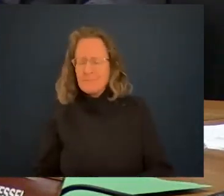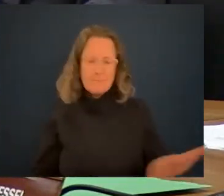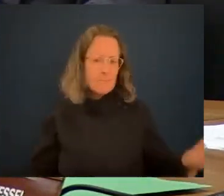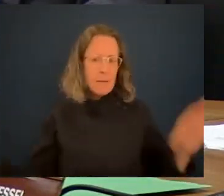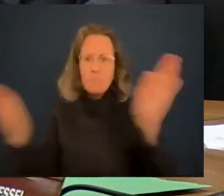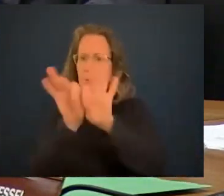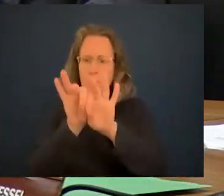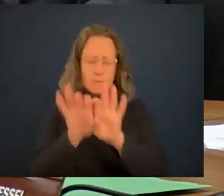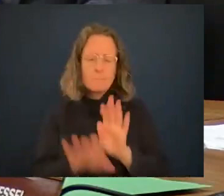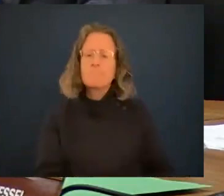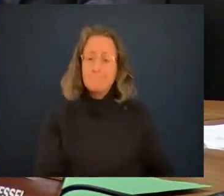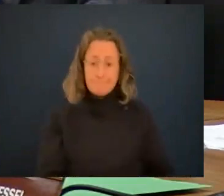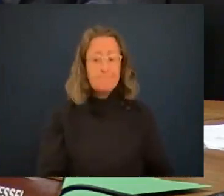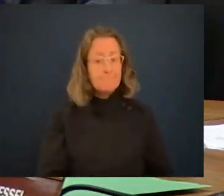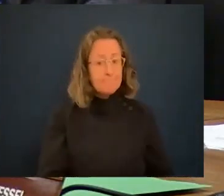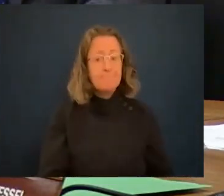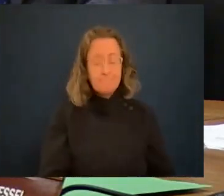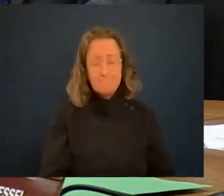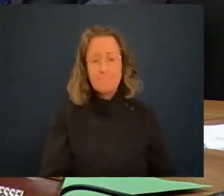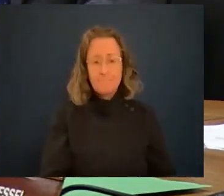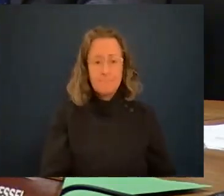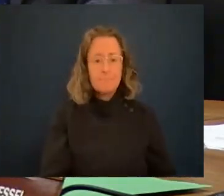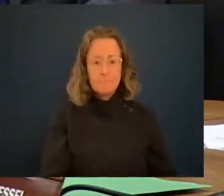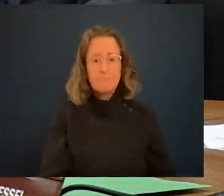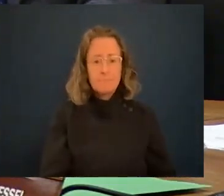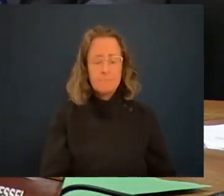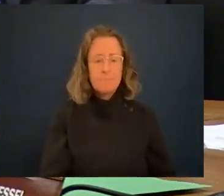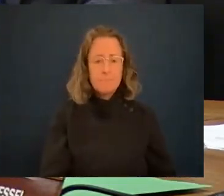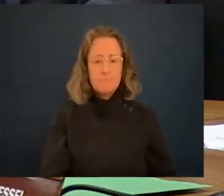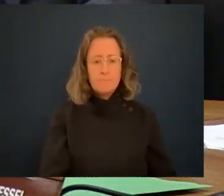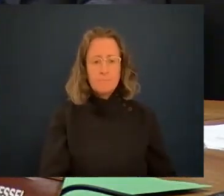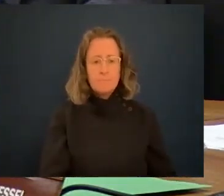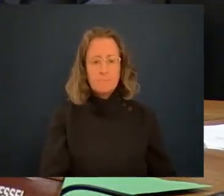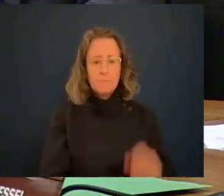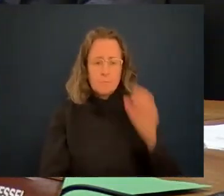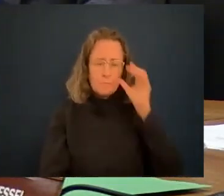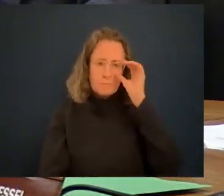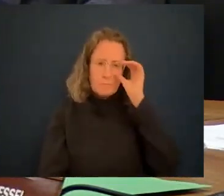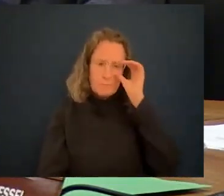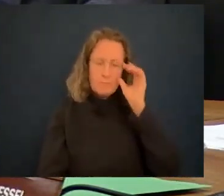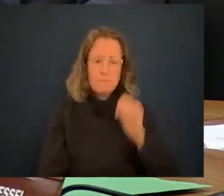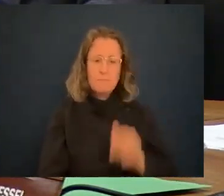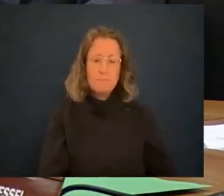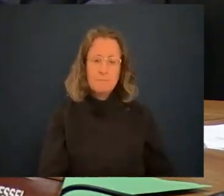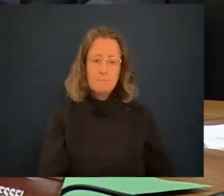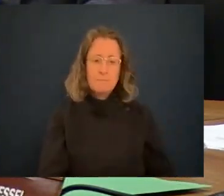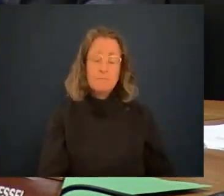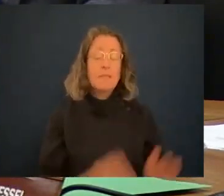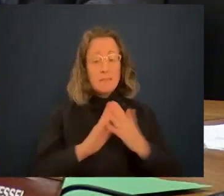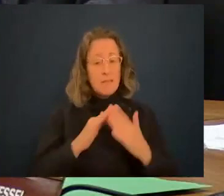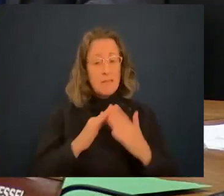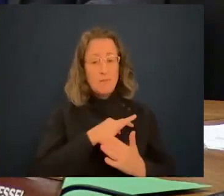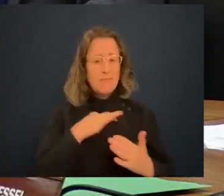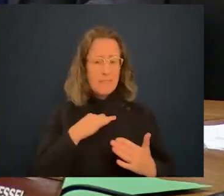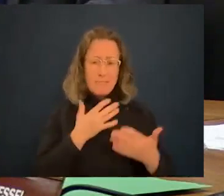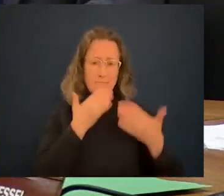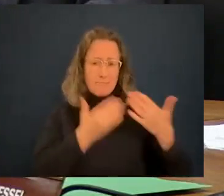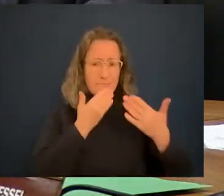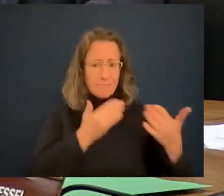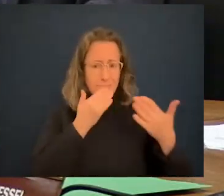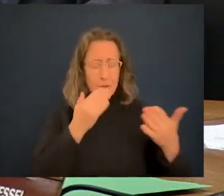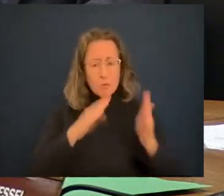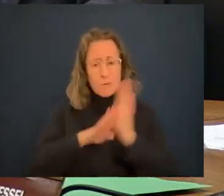of the conversation at this at this phase and I had to uh really um appreciate the work done by Town staff to get us to a place